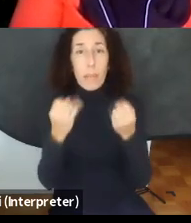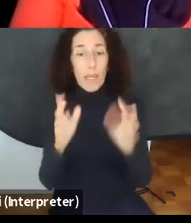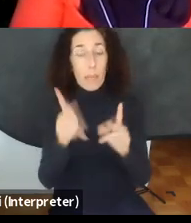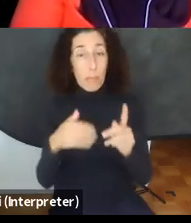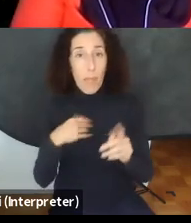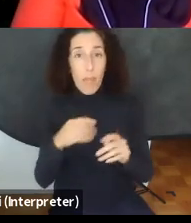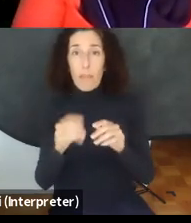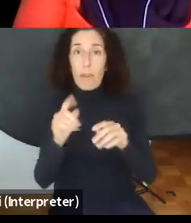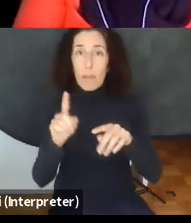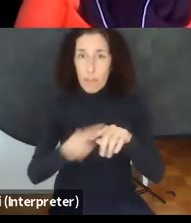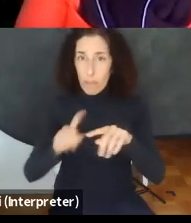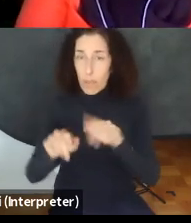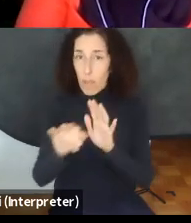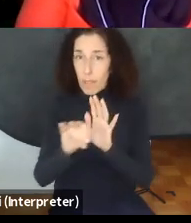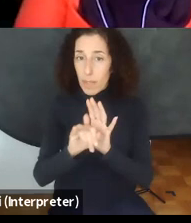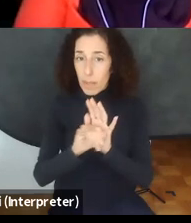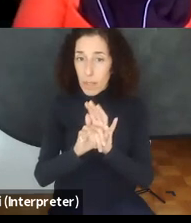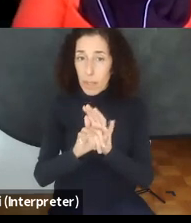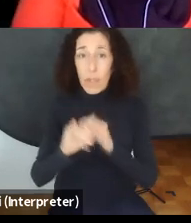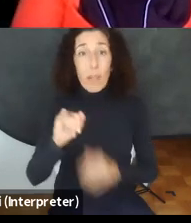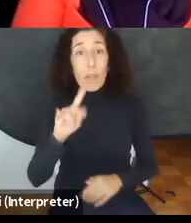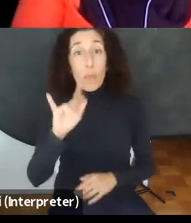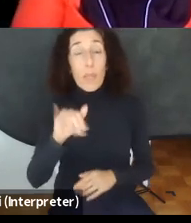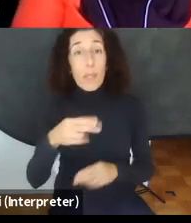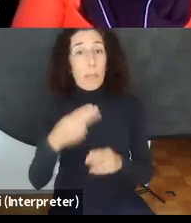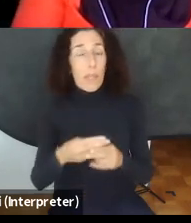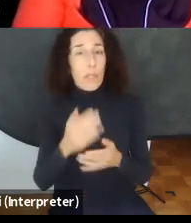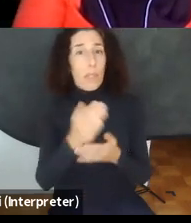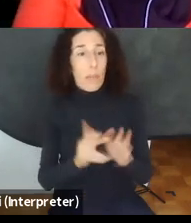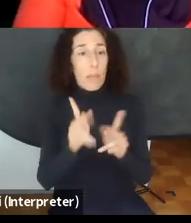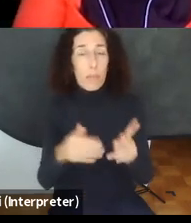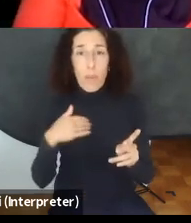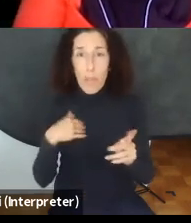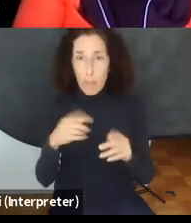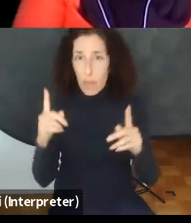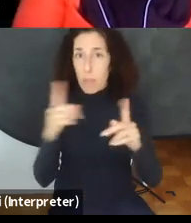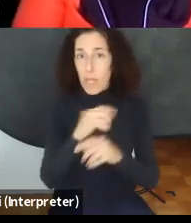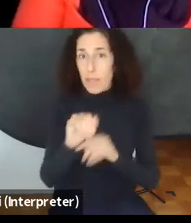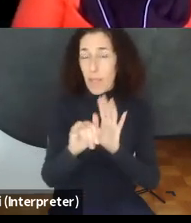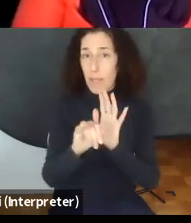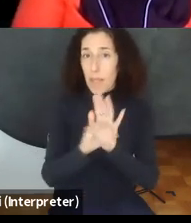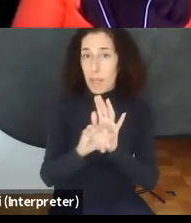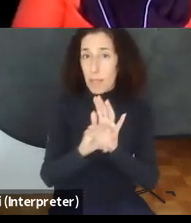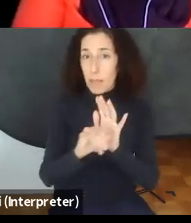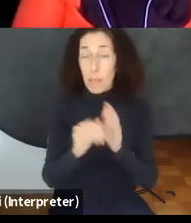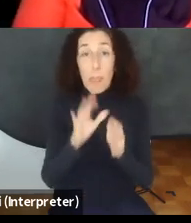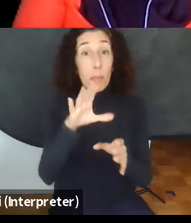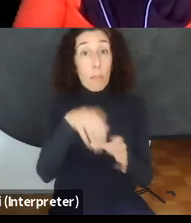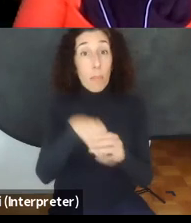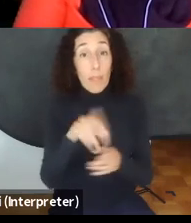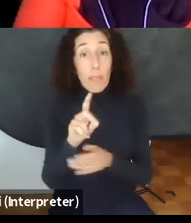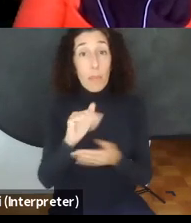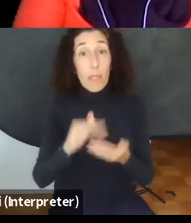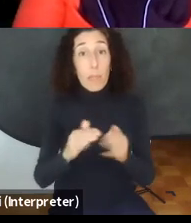Judy pointed out, that there are some people with conditions that might be thought of as part of the advocacy community, but they don't self-identify in that way. That